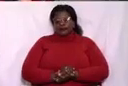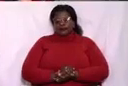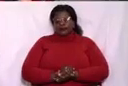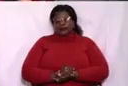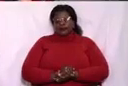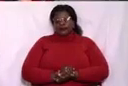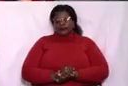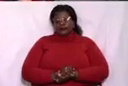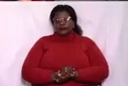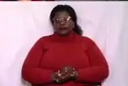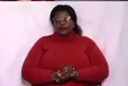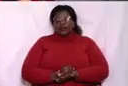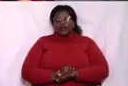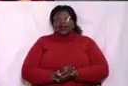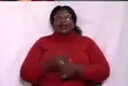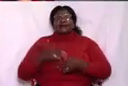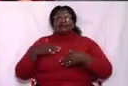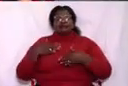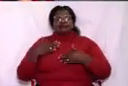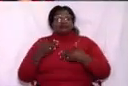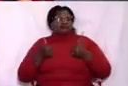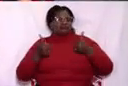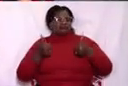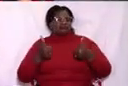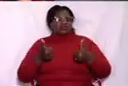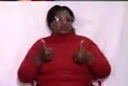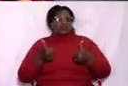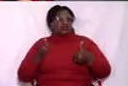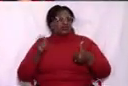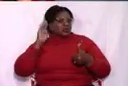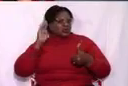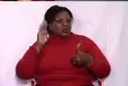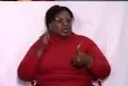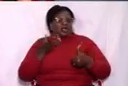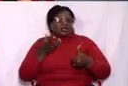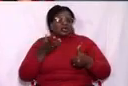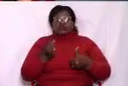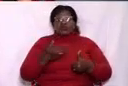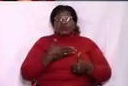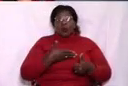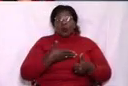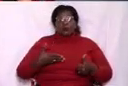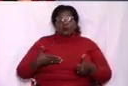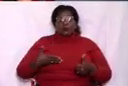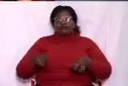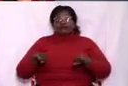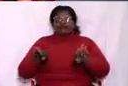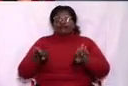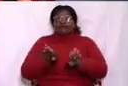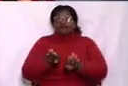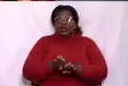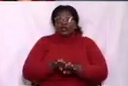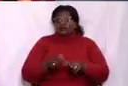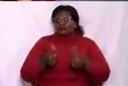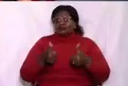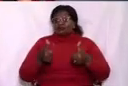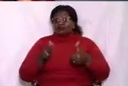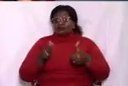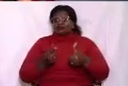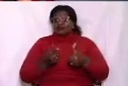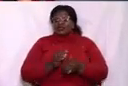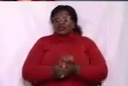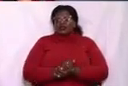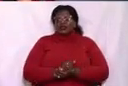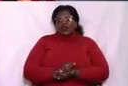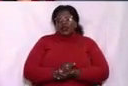really exciting, and it's good to hear and have a female entrepreneur who really does great stuff for